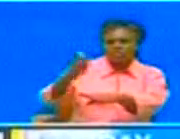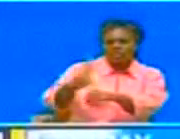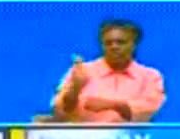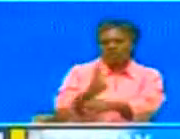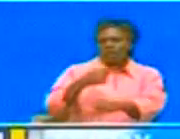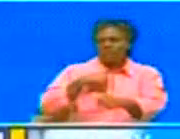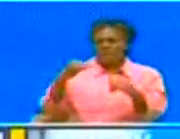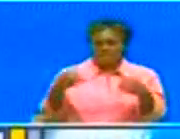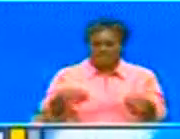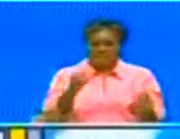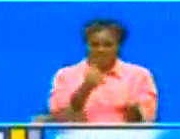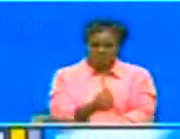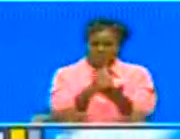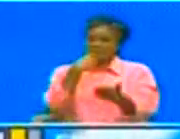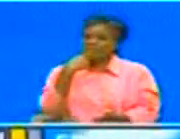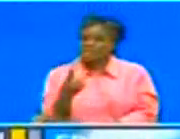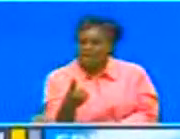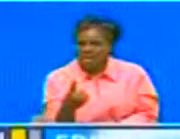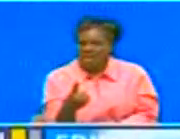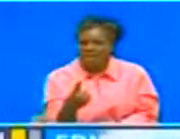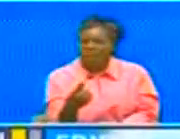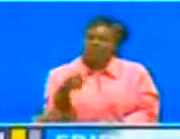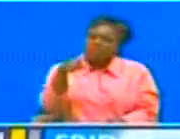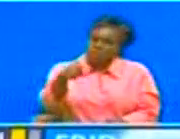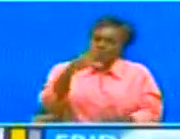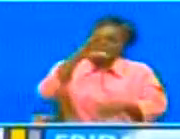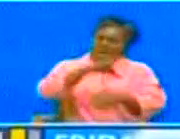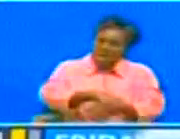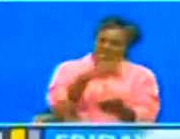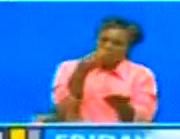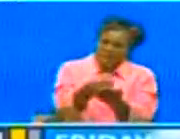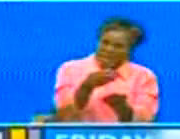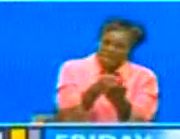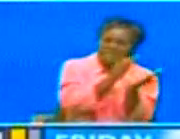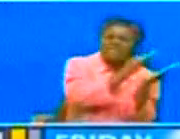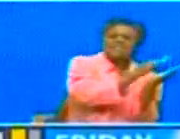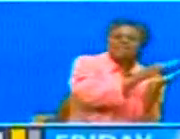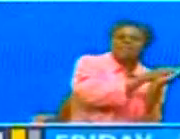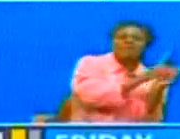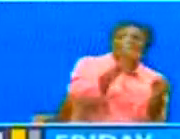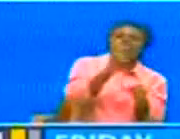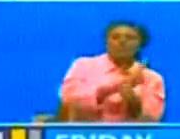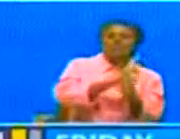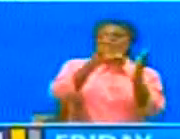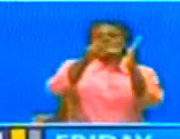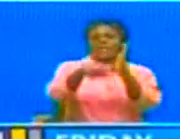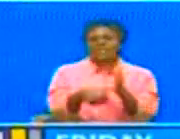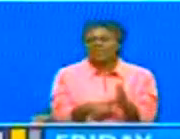I try to help them by telling them, earn, save, and spend later, when you have grown your